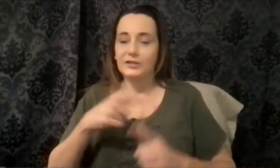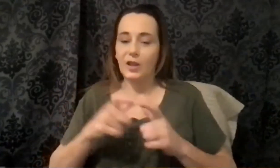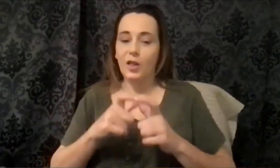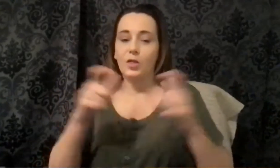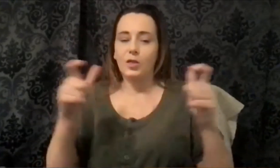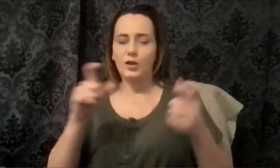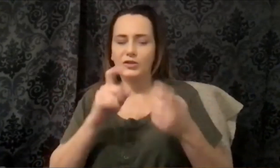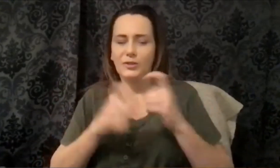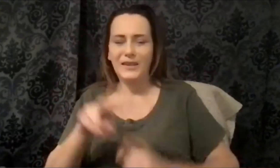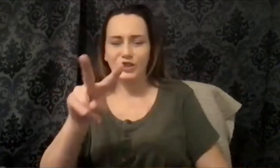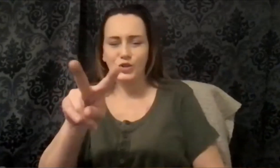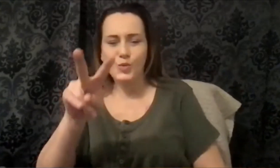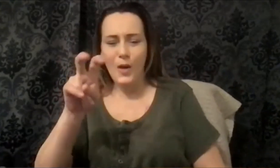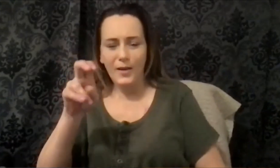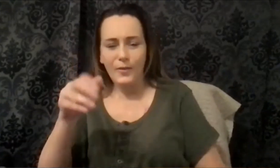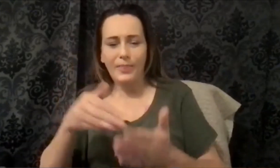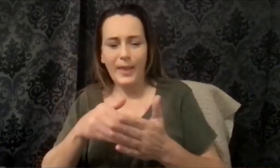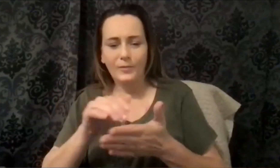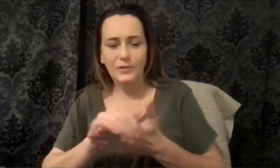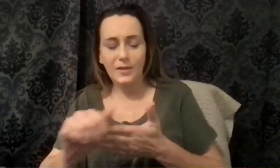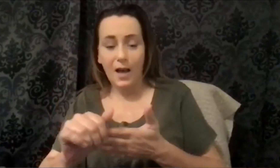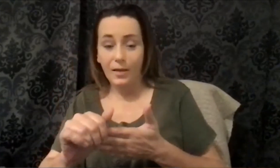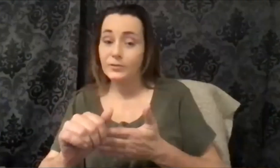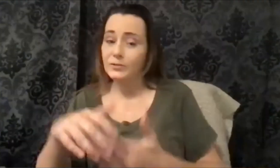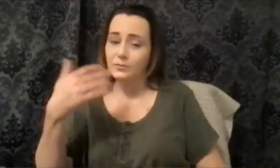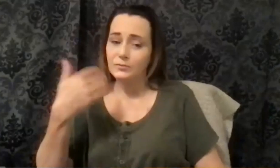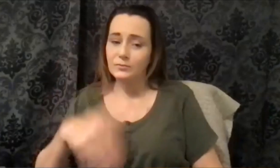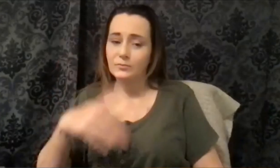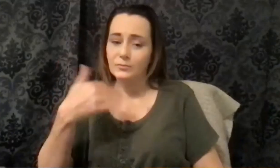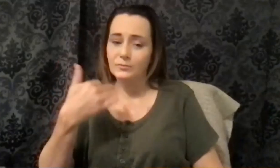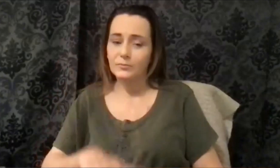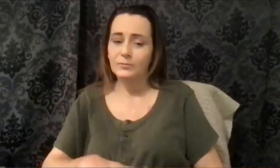is $200,000. Yeah.